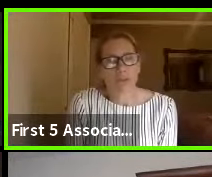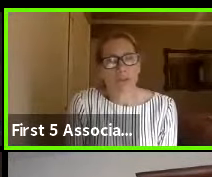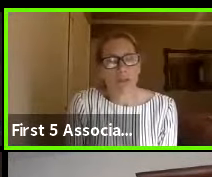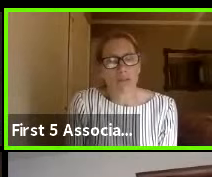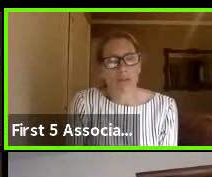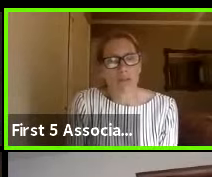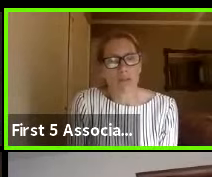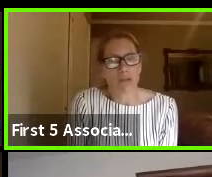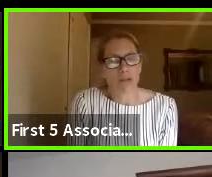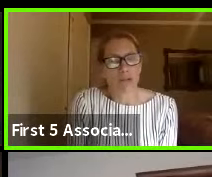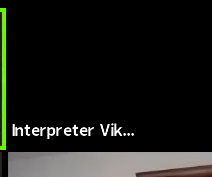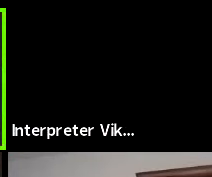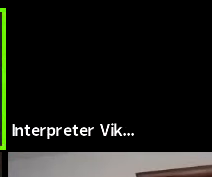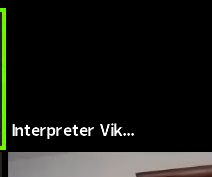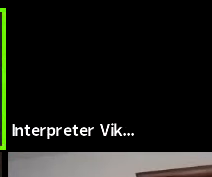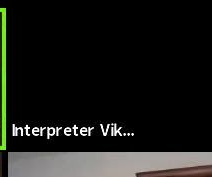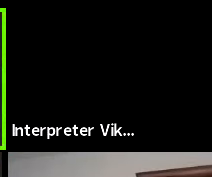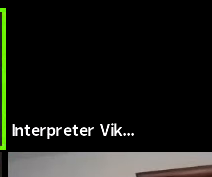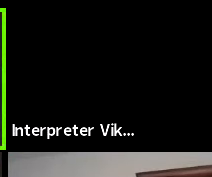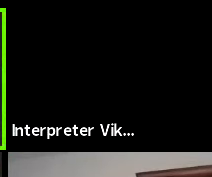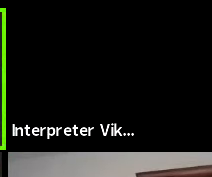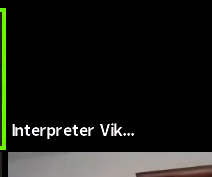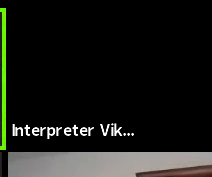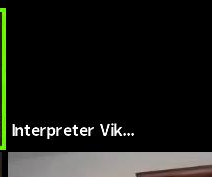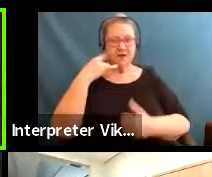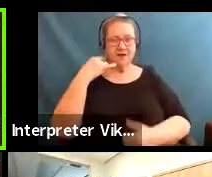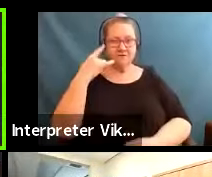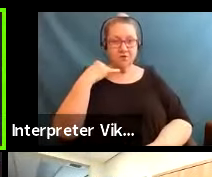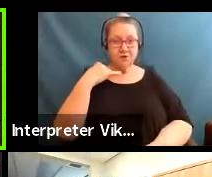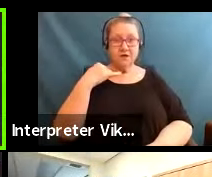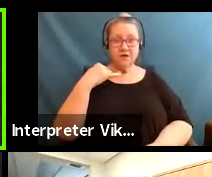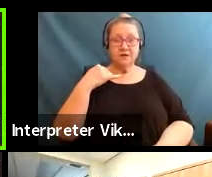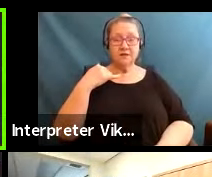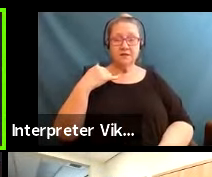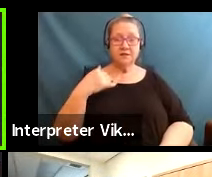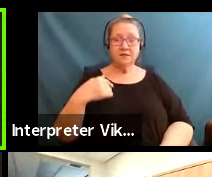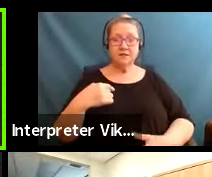with the First Five Association of California.